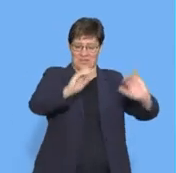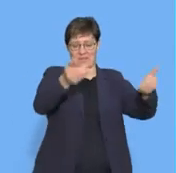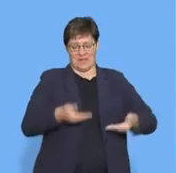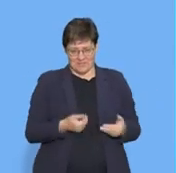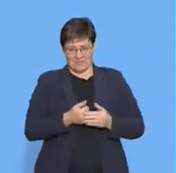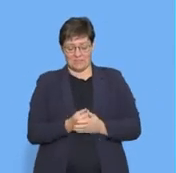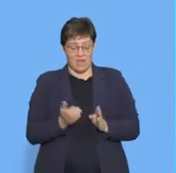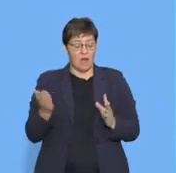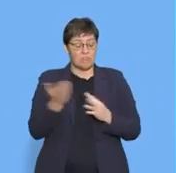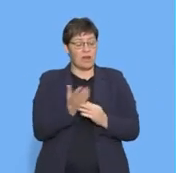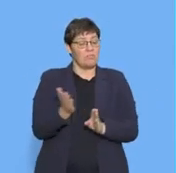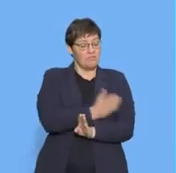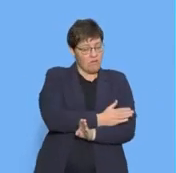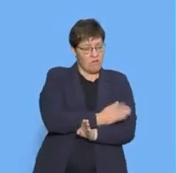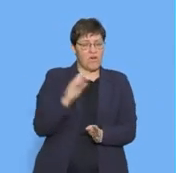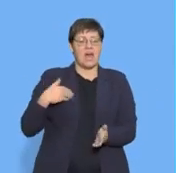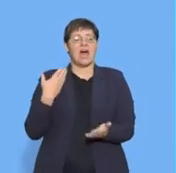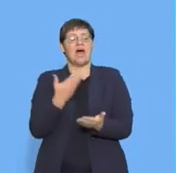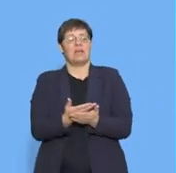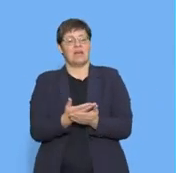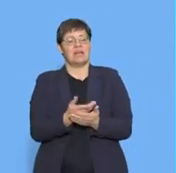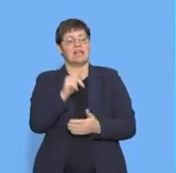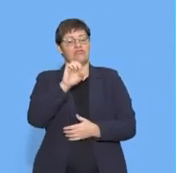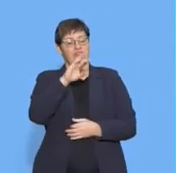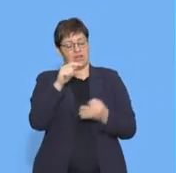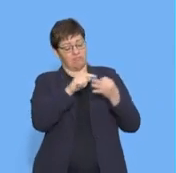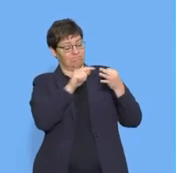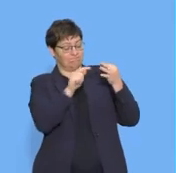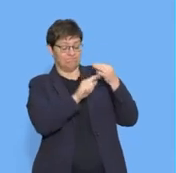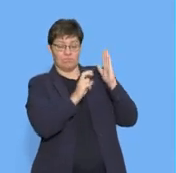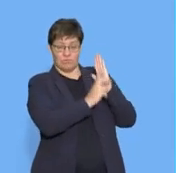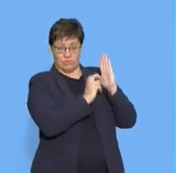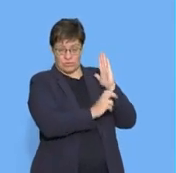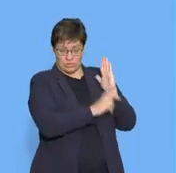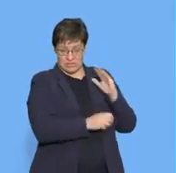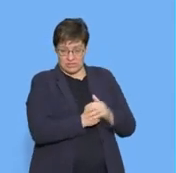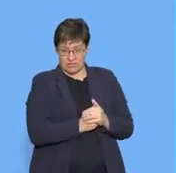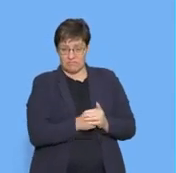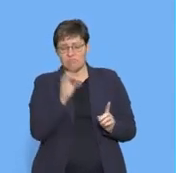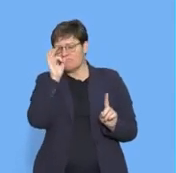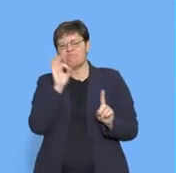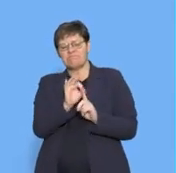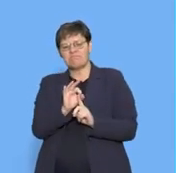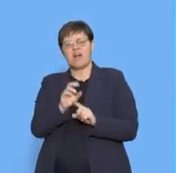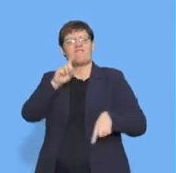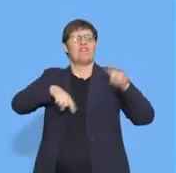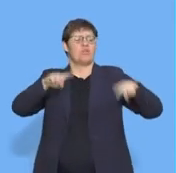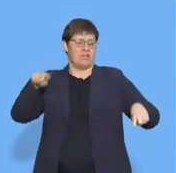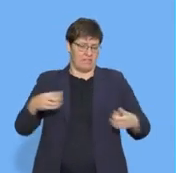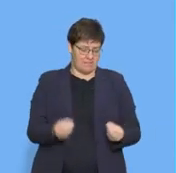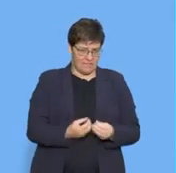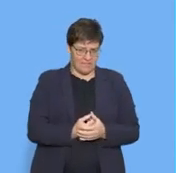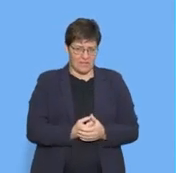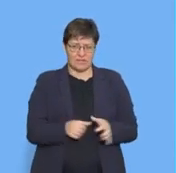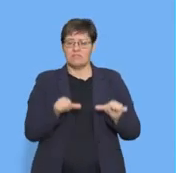Hi, welcome back. So before the break, we were doing application of the three trigonometry rules. Specifically, we were looking at examples